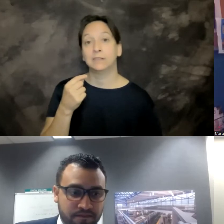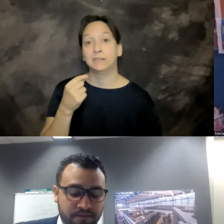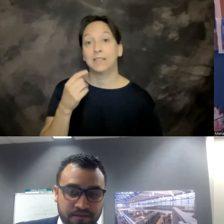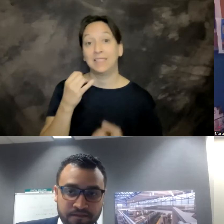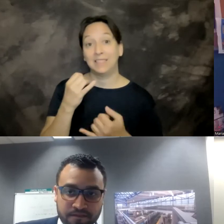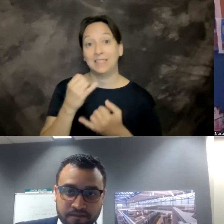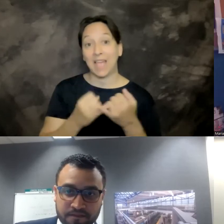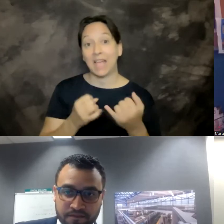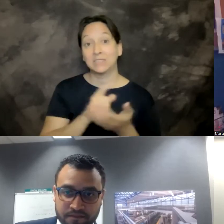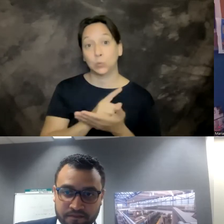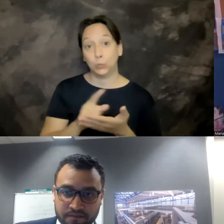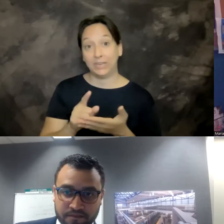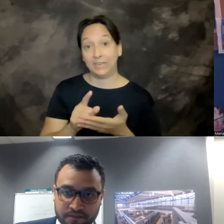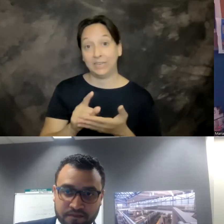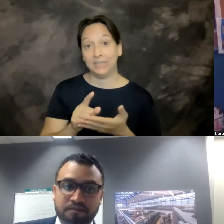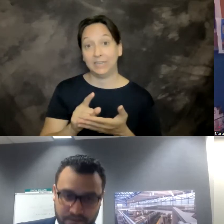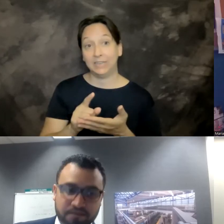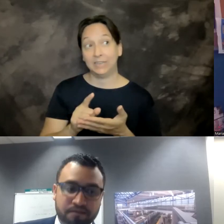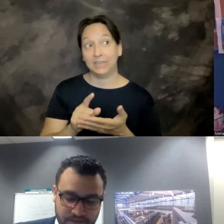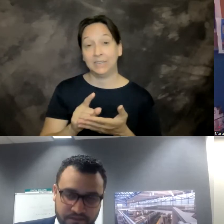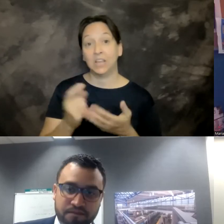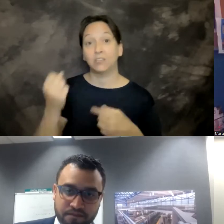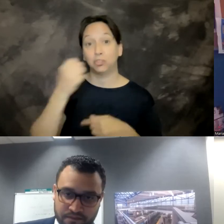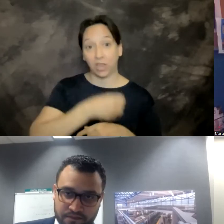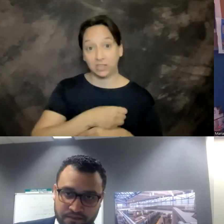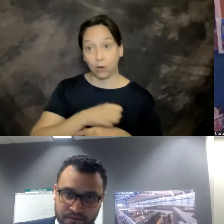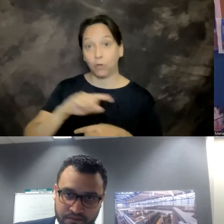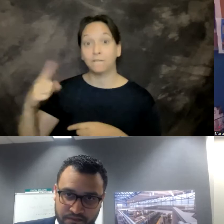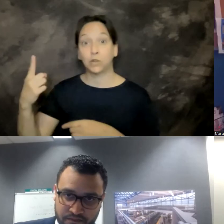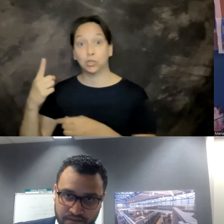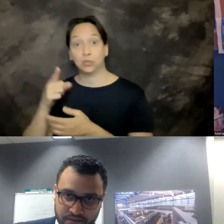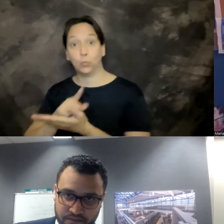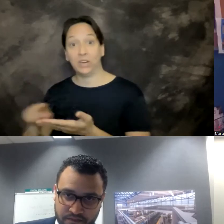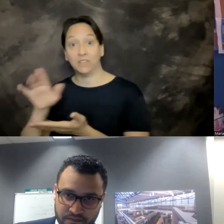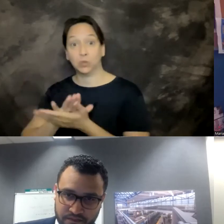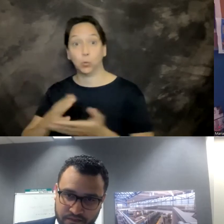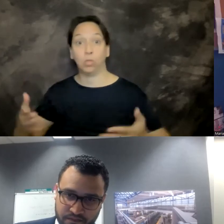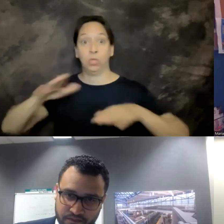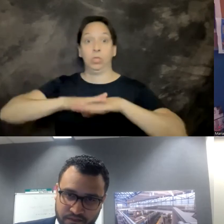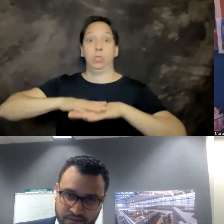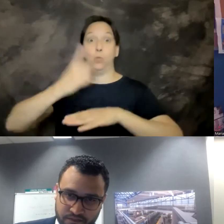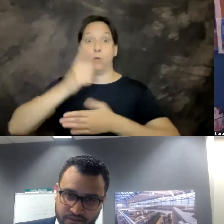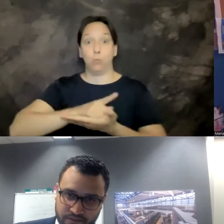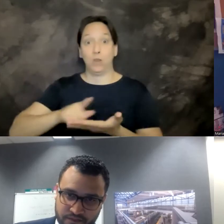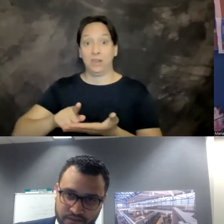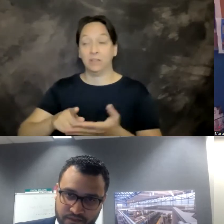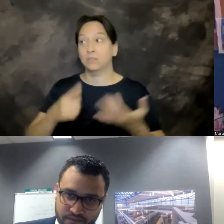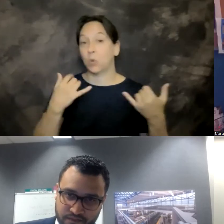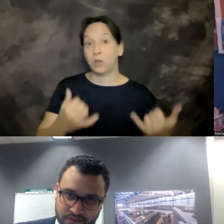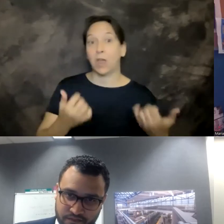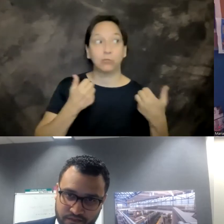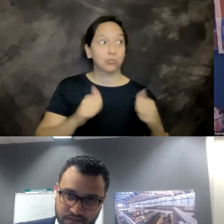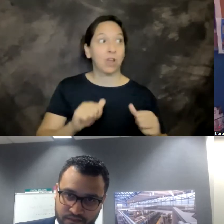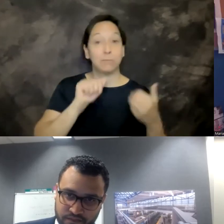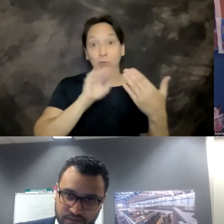of the shutdown will be the first week of school. And so we are trying to address sort of the first couple of days so that we can do